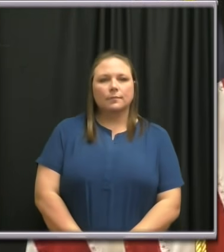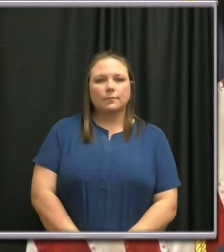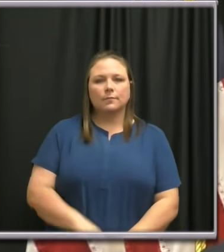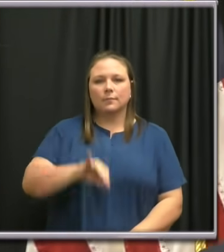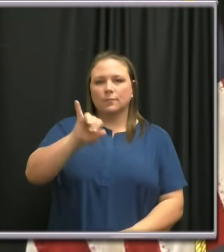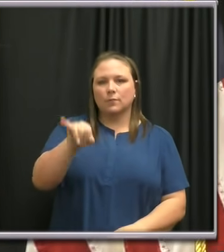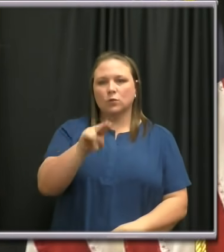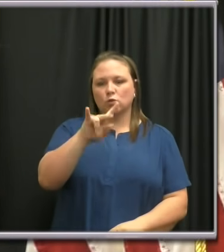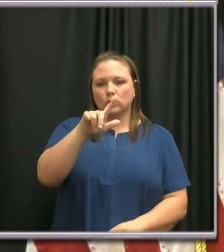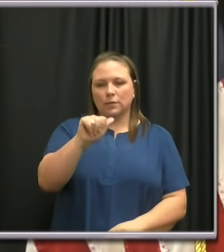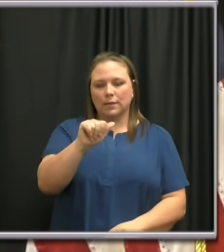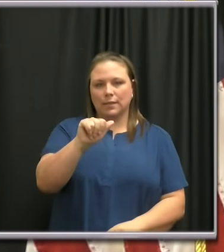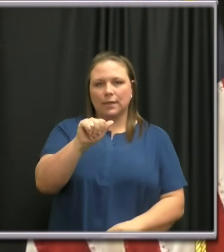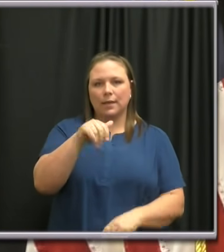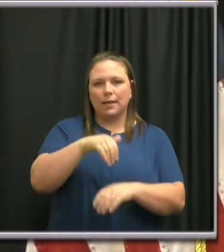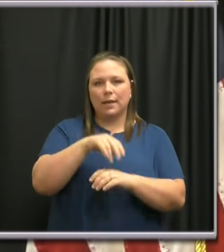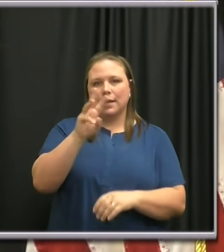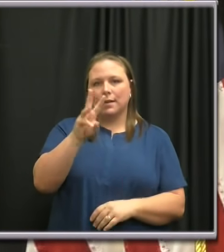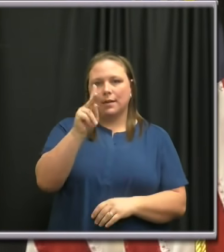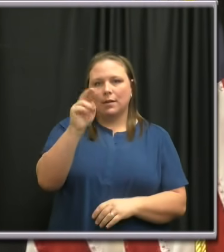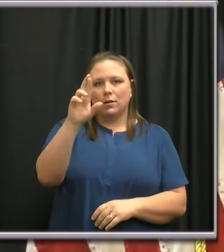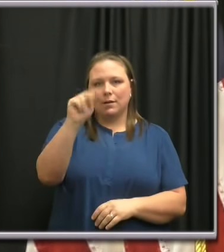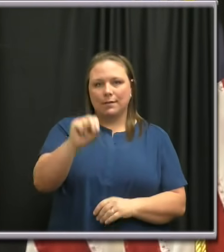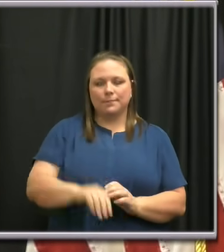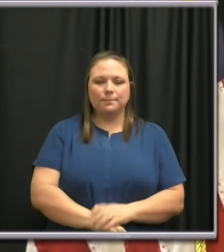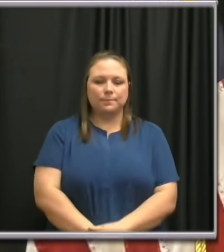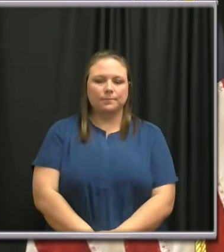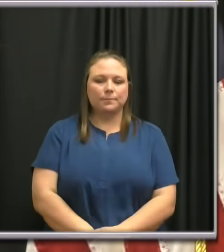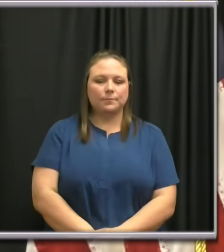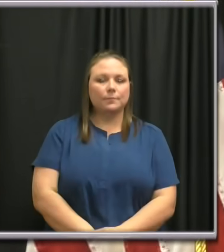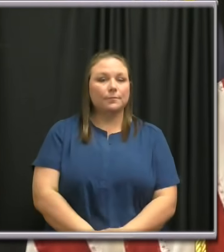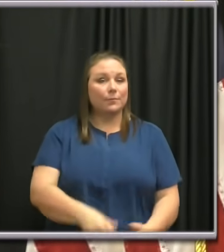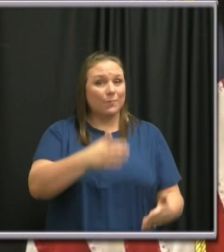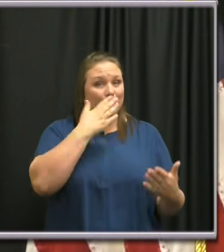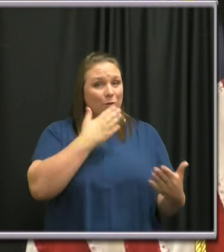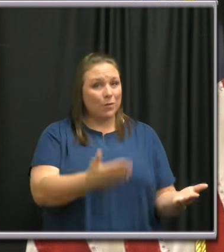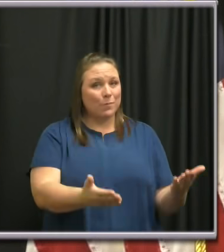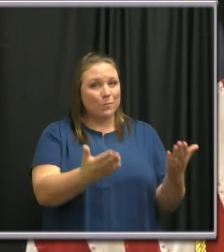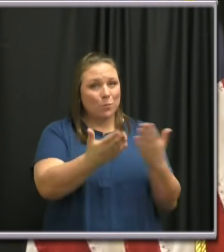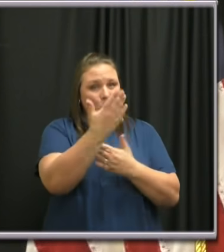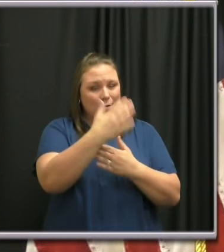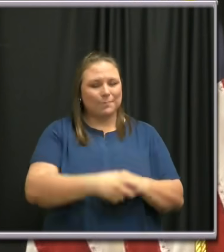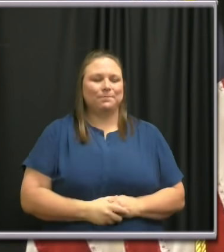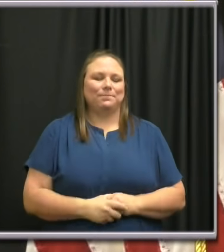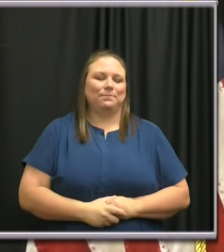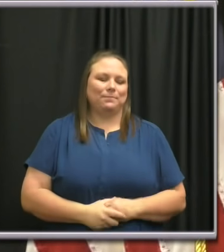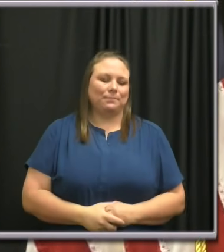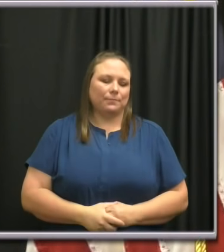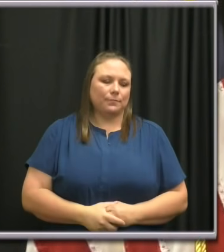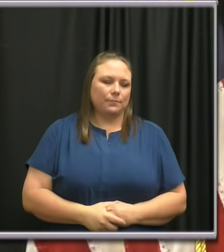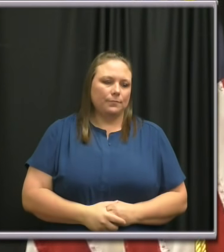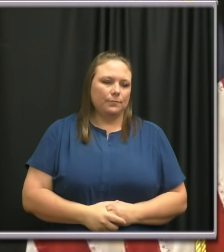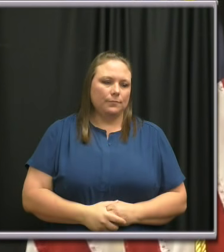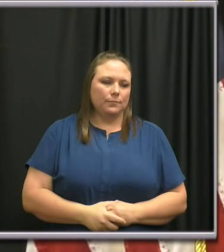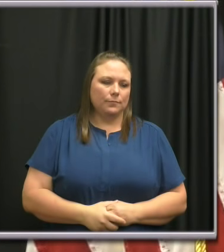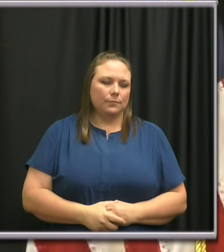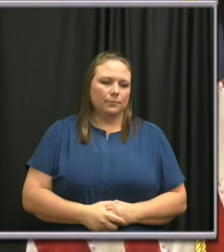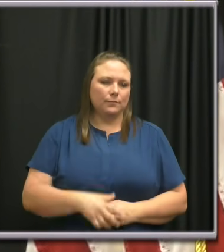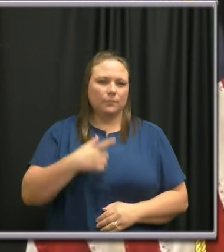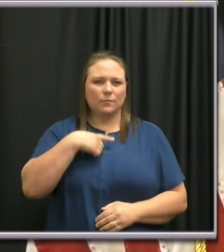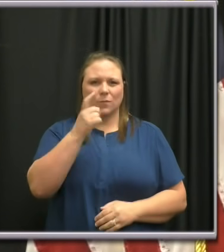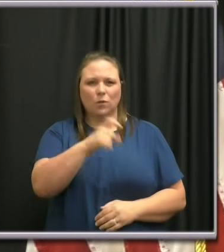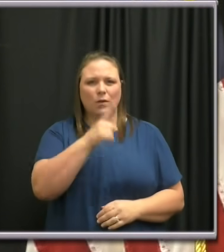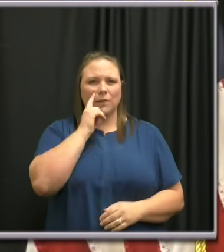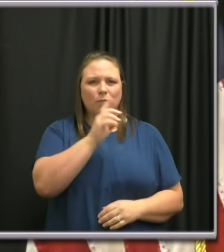Julia Palazzo at WKRN. Good morning. Thank you so much. My question is for Ms. Waller or Dr.